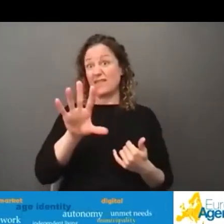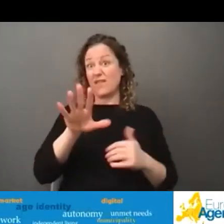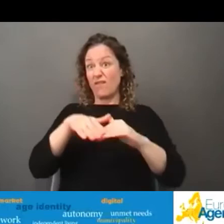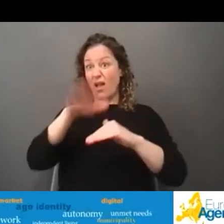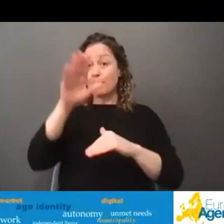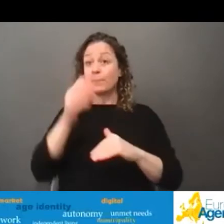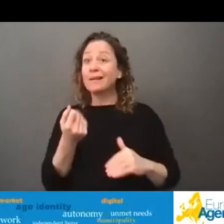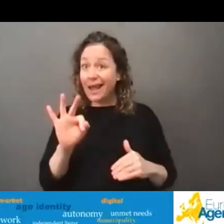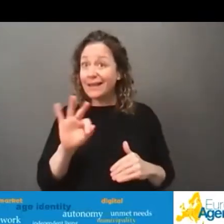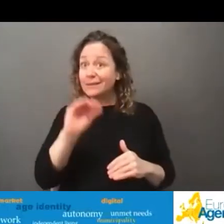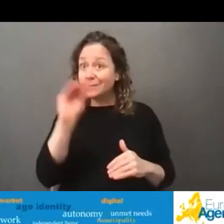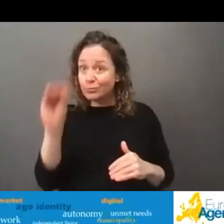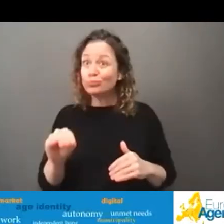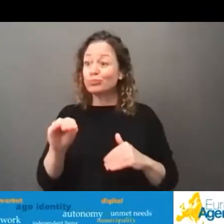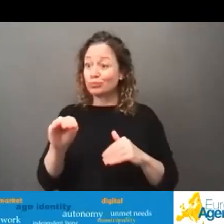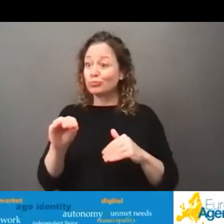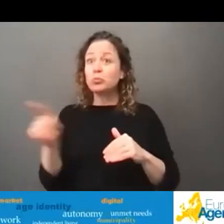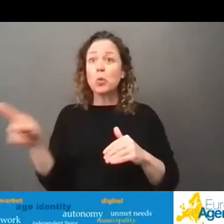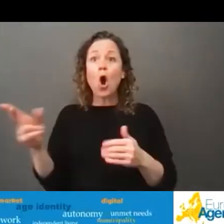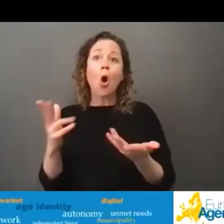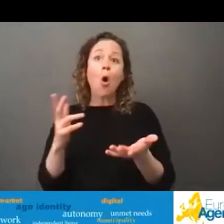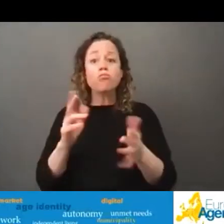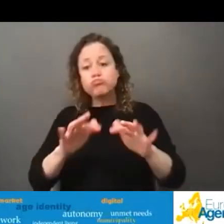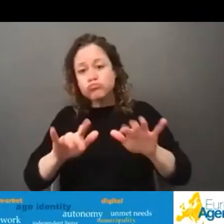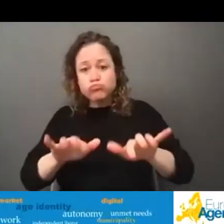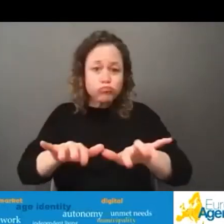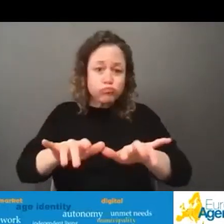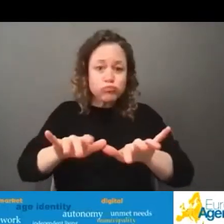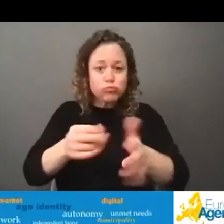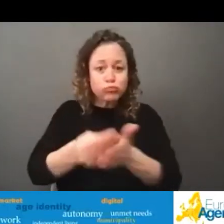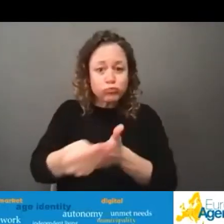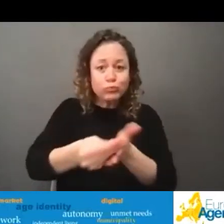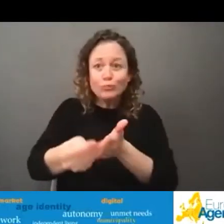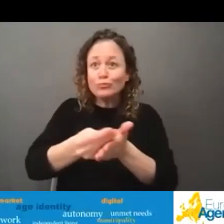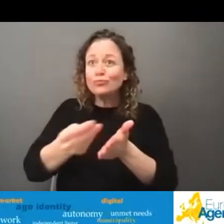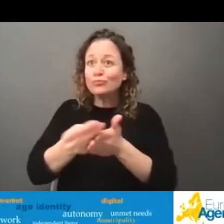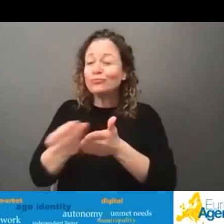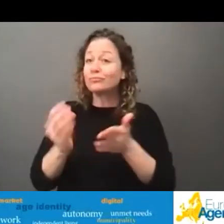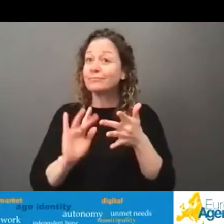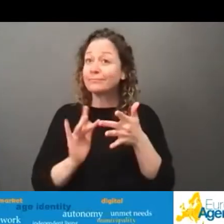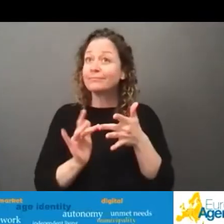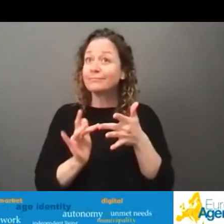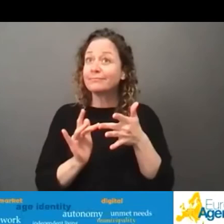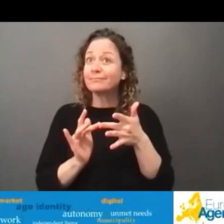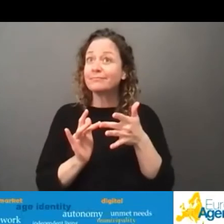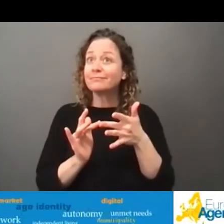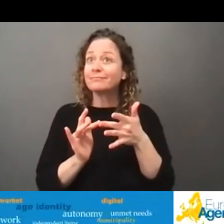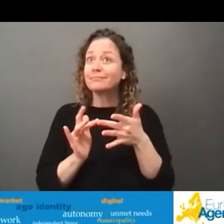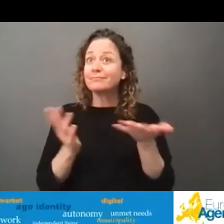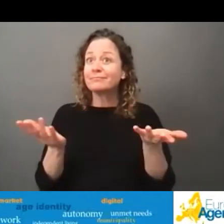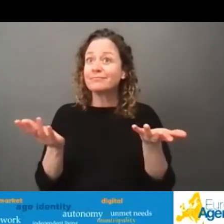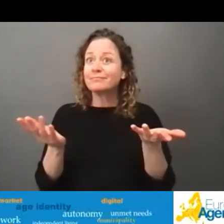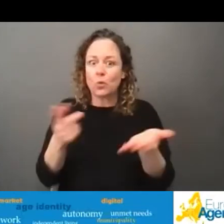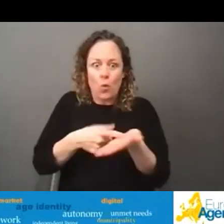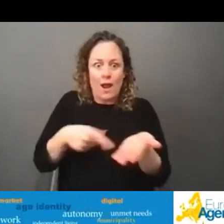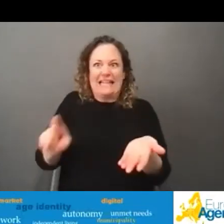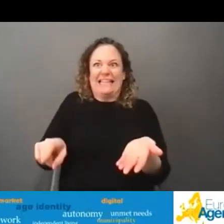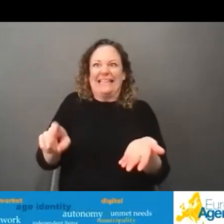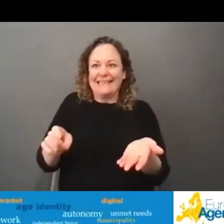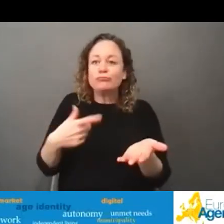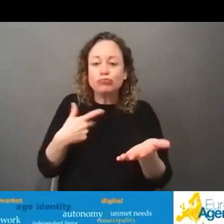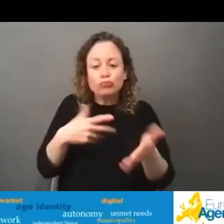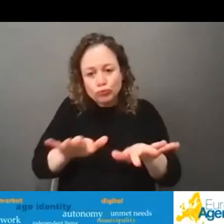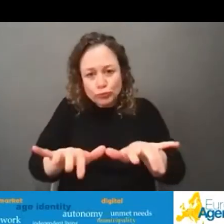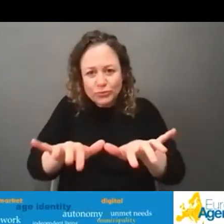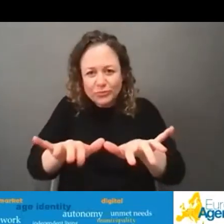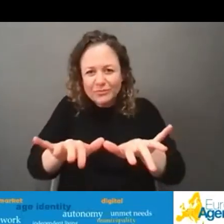starting to use, because of COVID, use technology to purchase their essentials. So that really